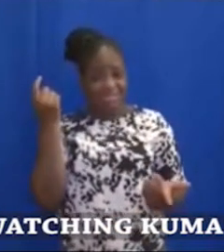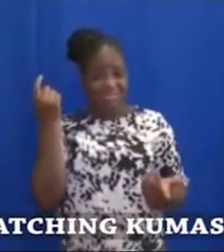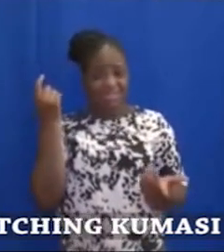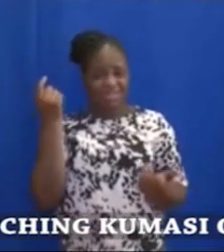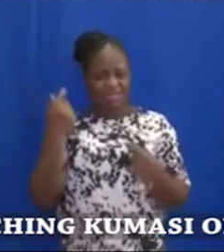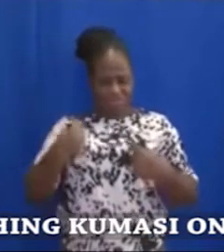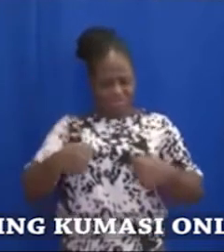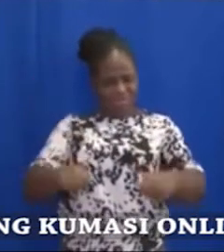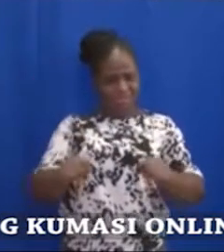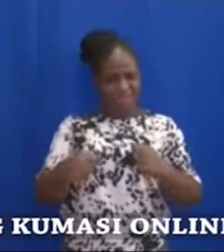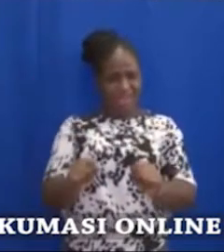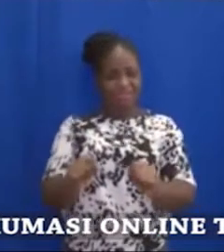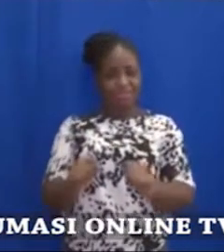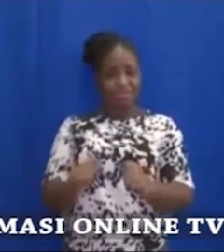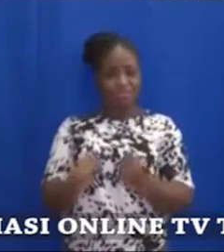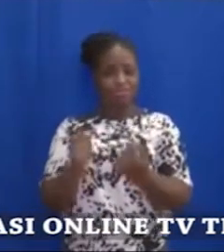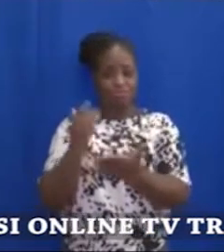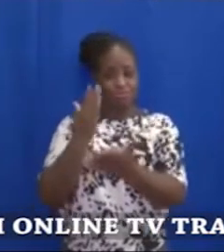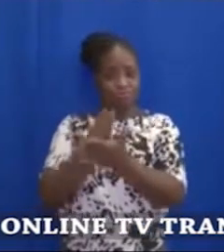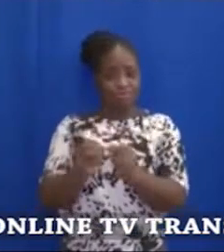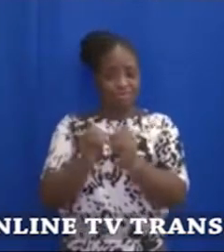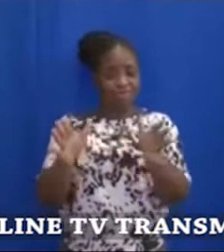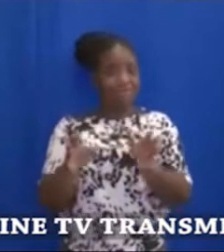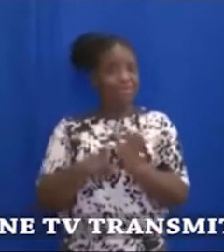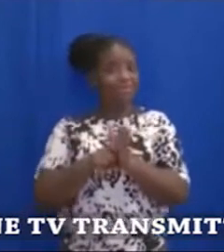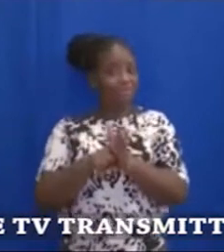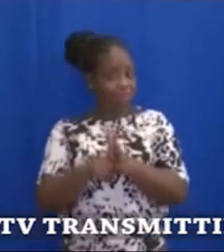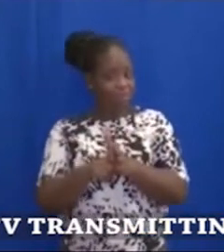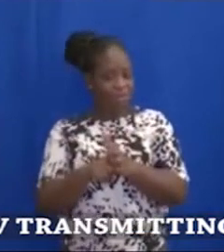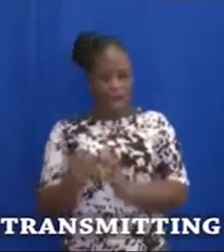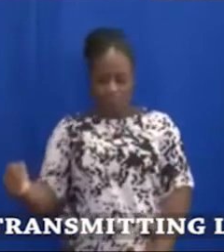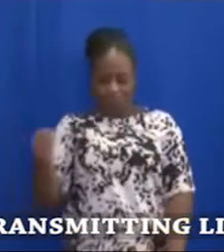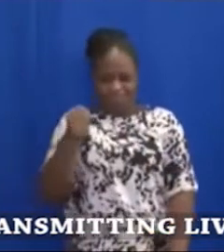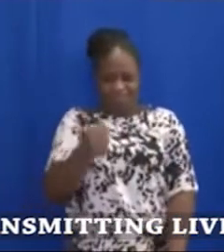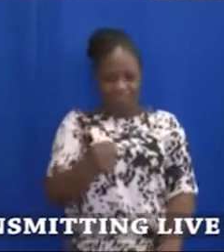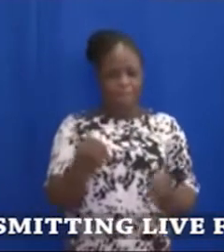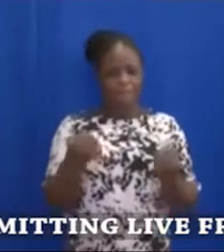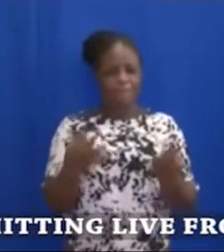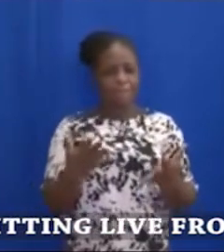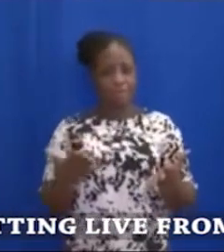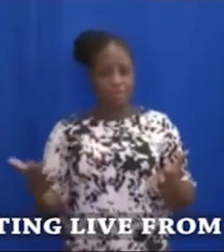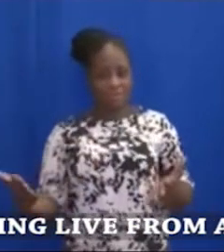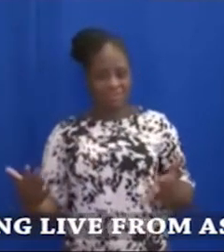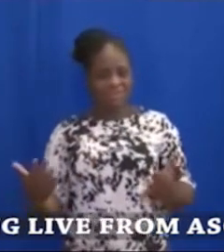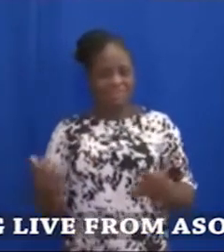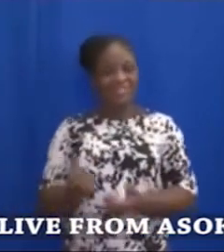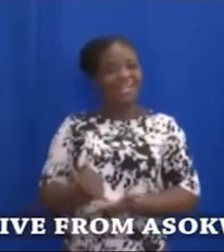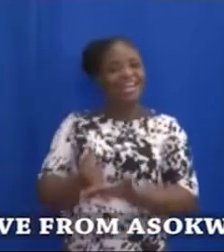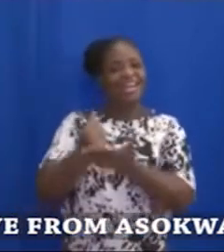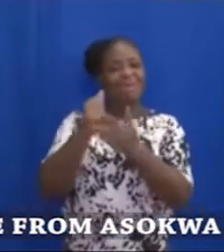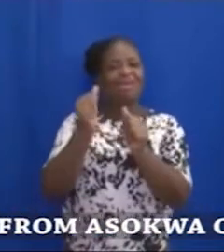of the pandemic, put in place a number of measures to cushion ordinary Ghanaians and